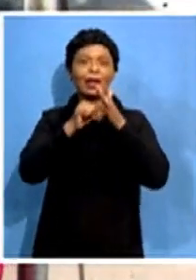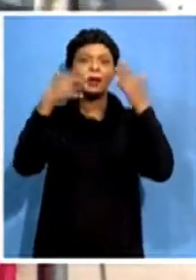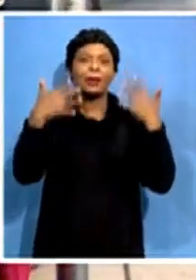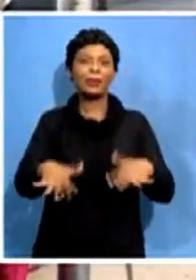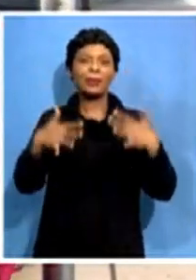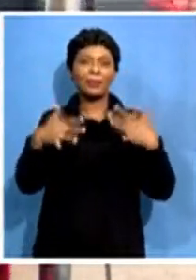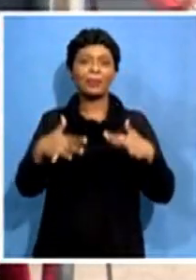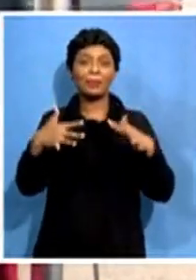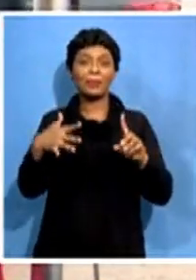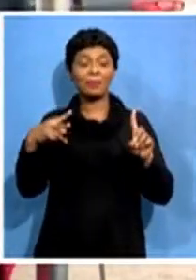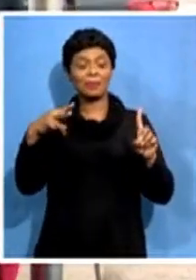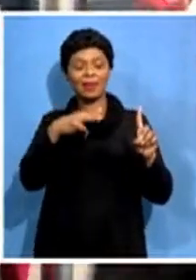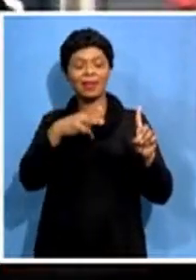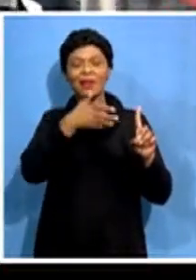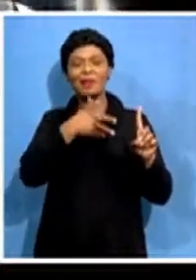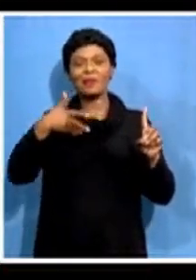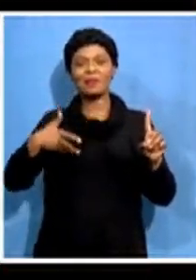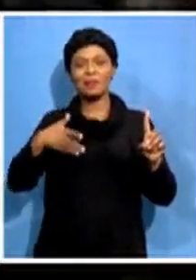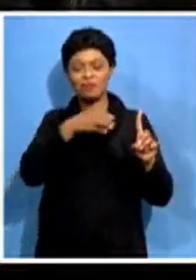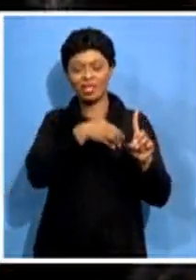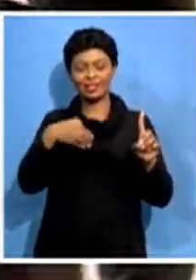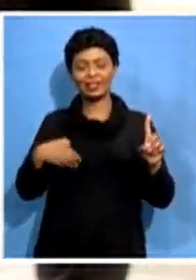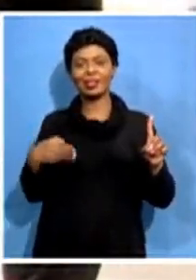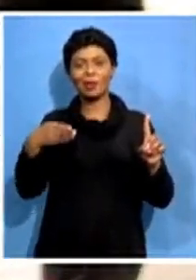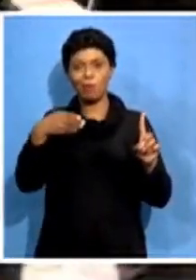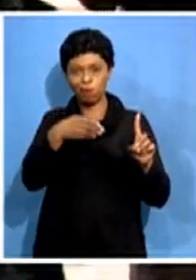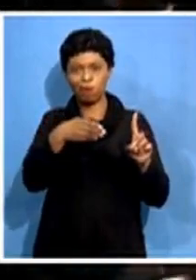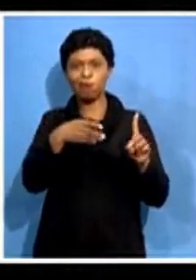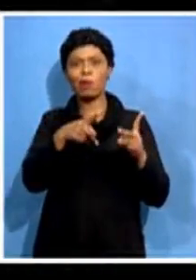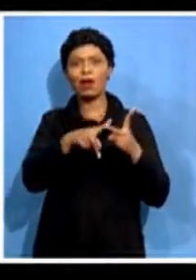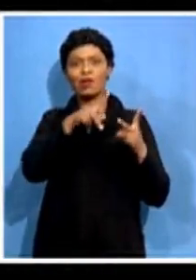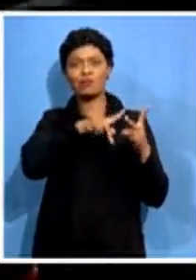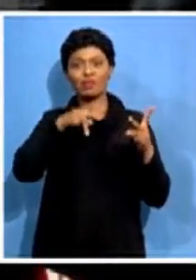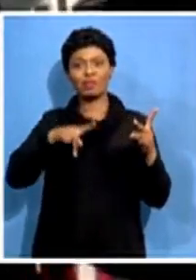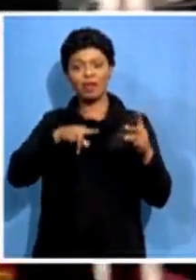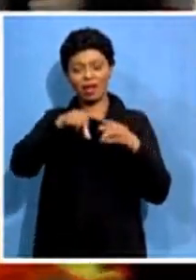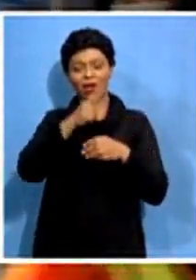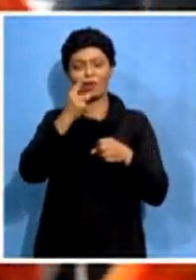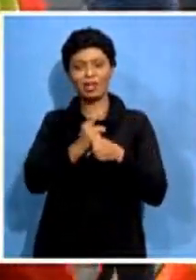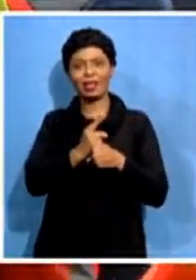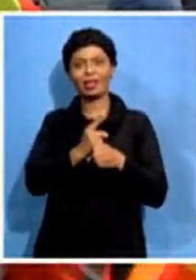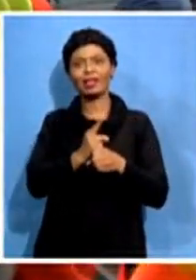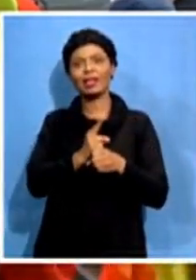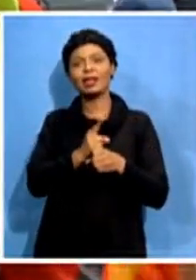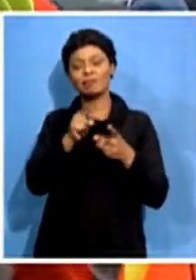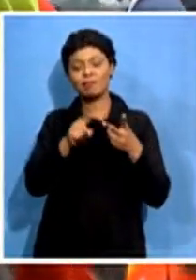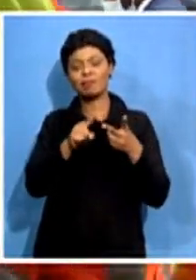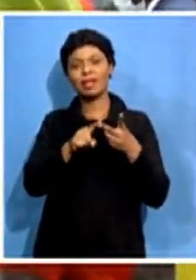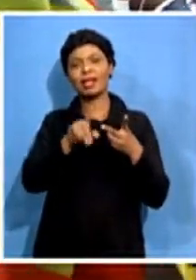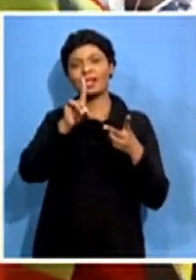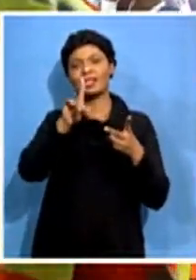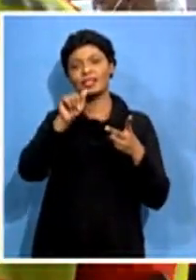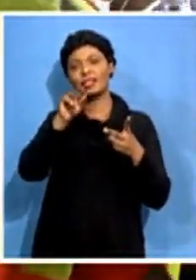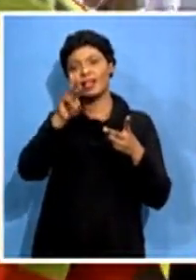Other dignitaries, including the Premier of Gauteng, Mr. David Makura, have already arrived. The Minister of the Department